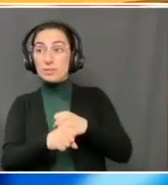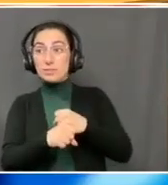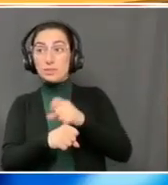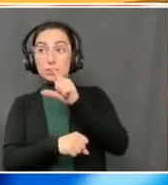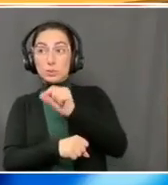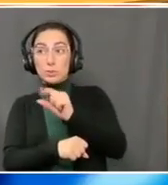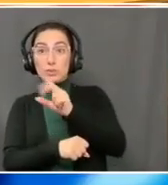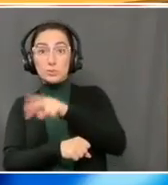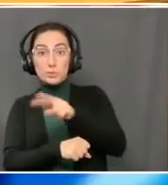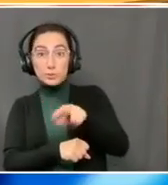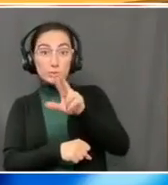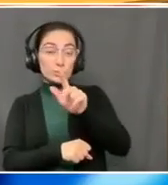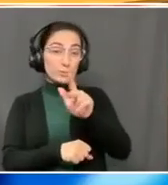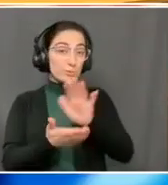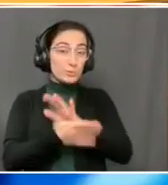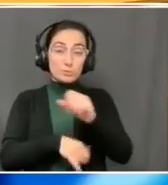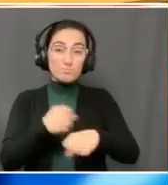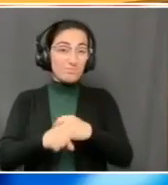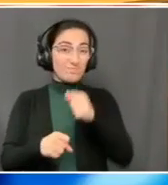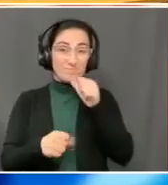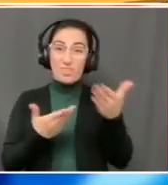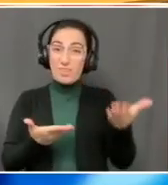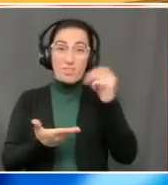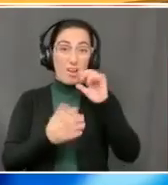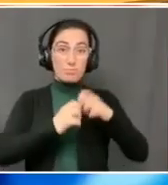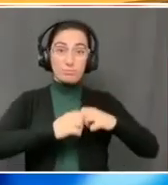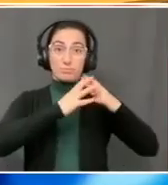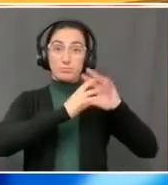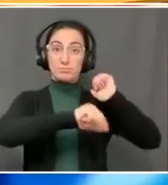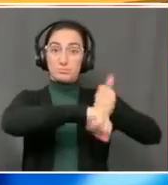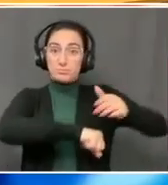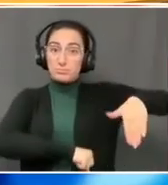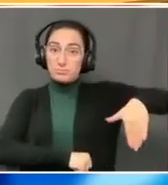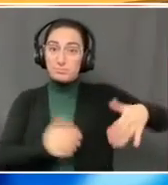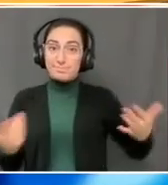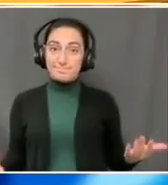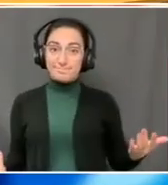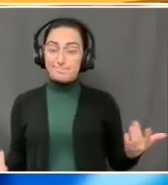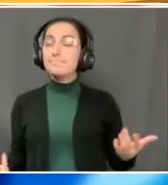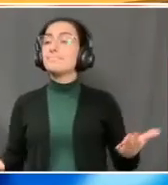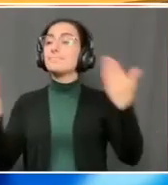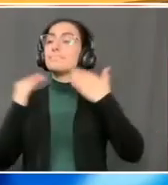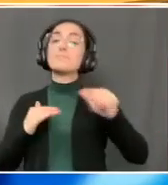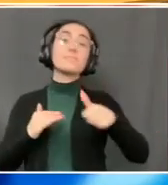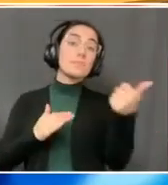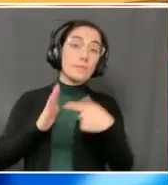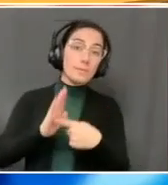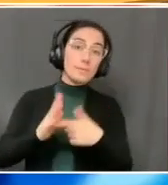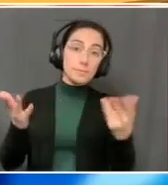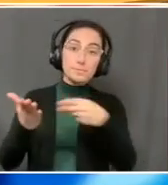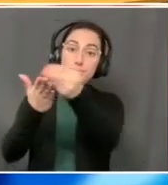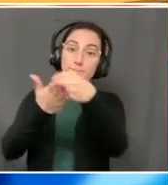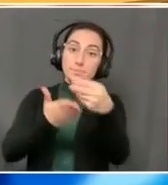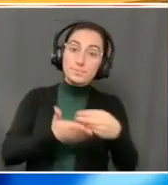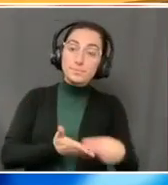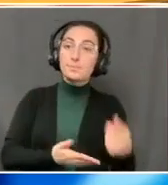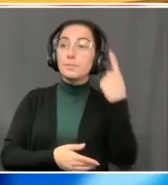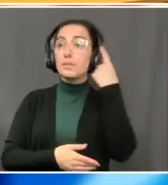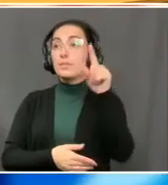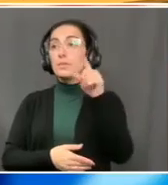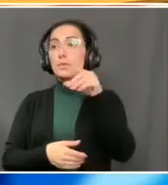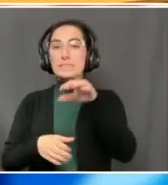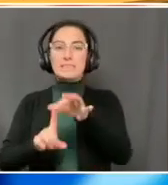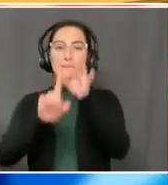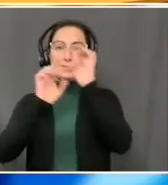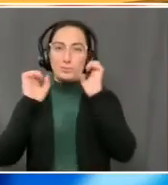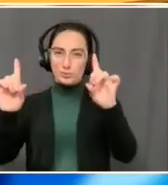year. Other restricted, the biggest examples of other restricted are going to be our spending within special education. And